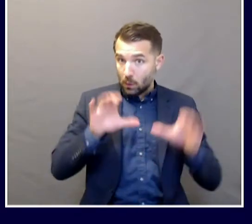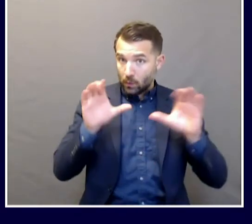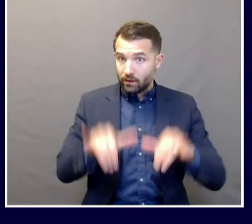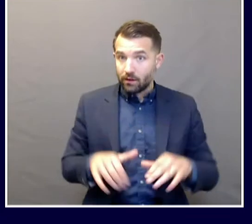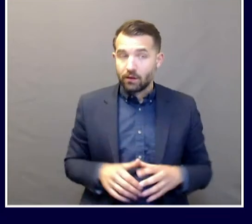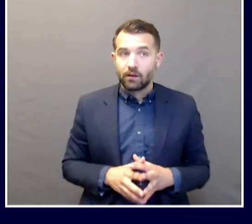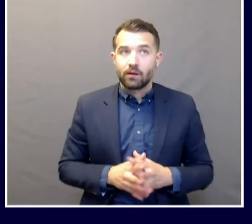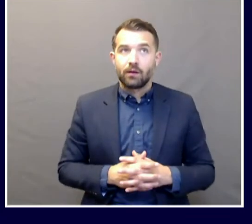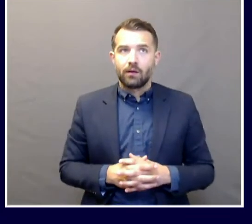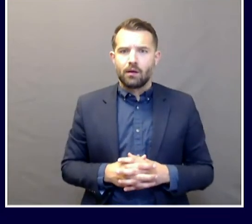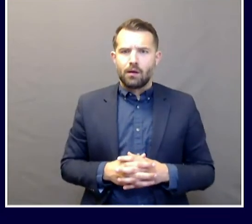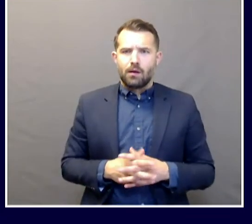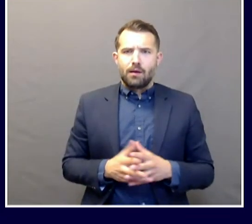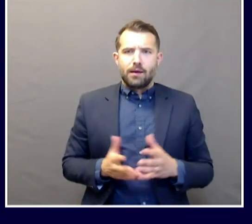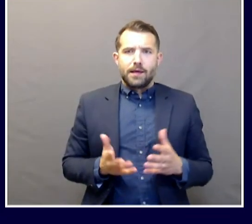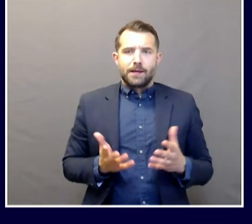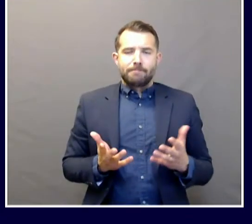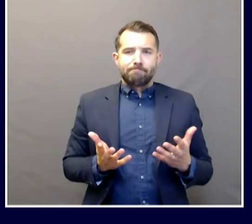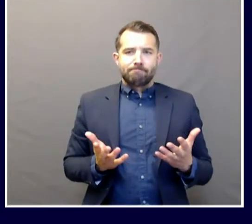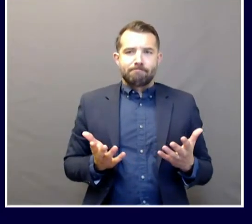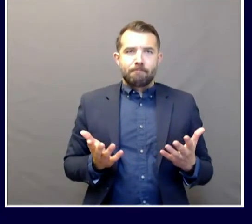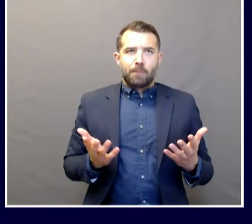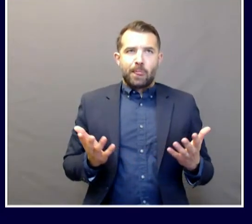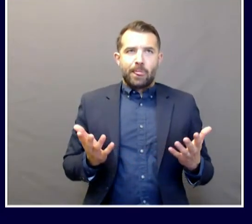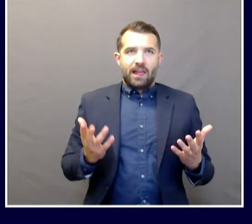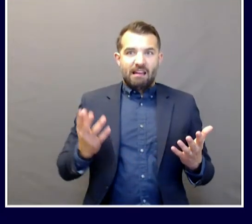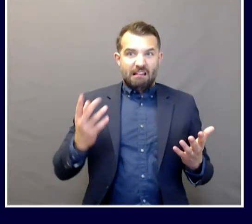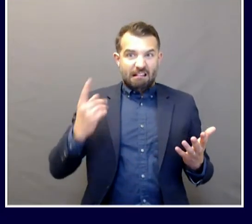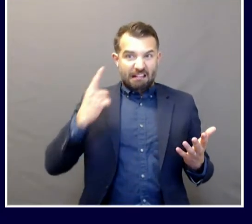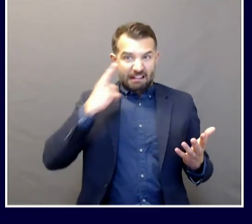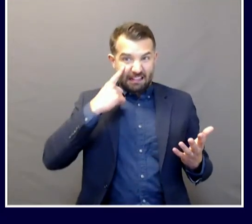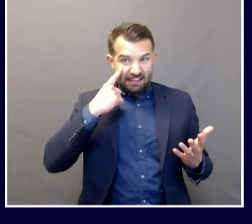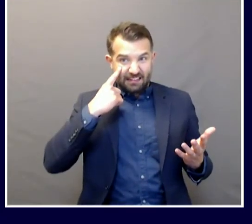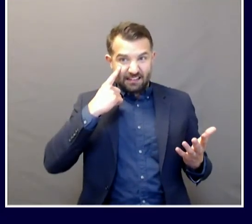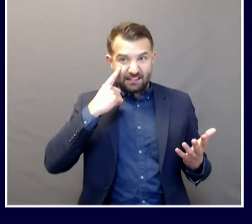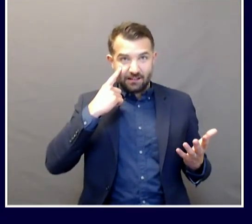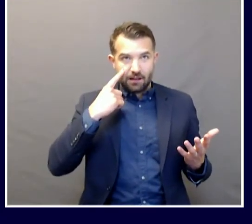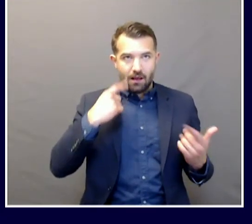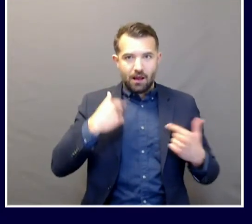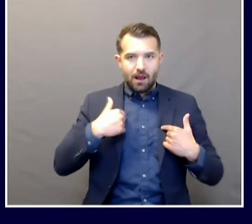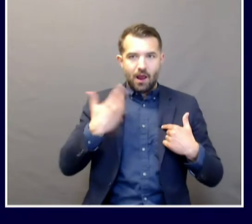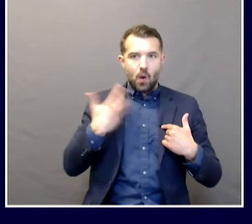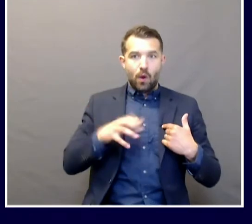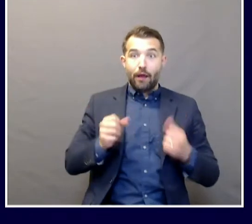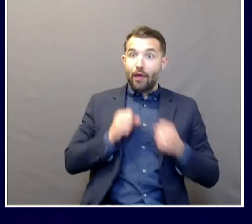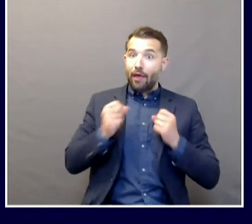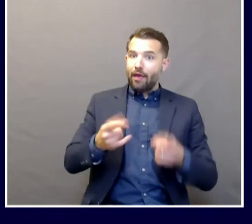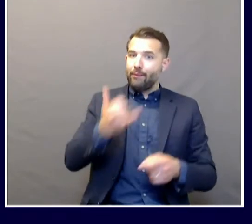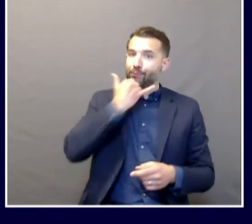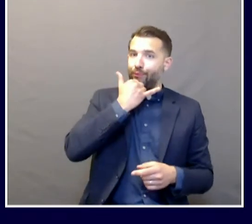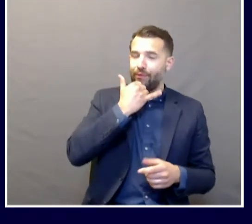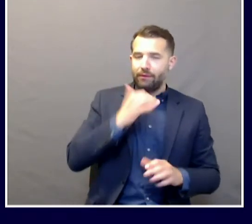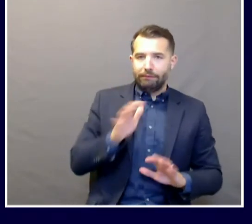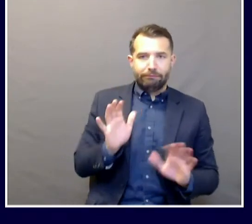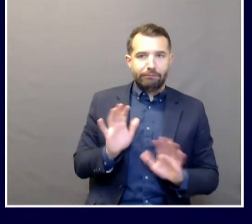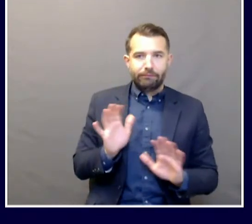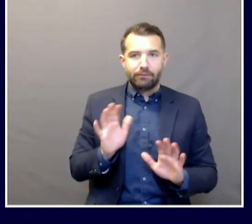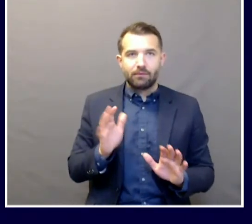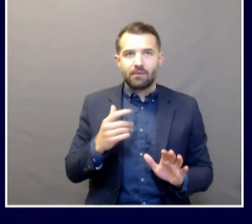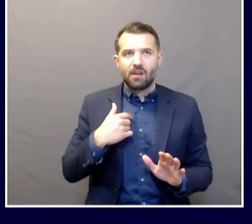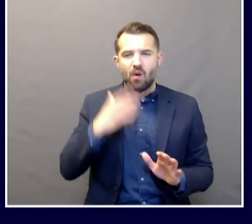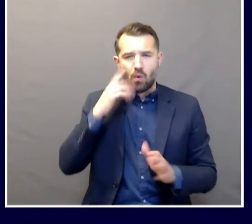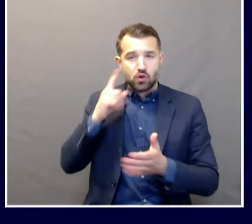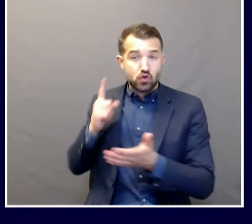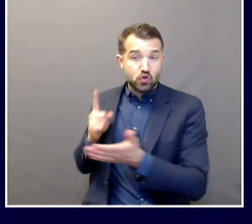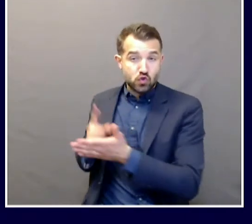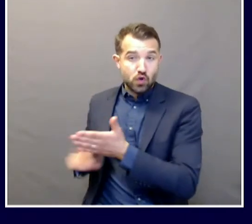just a first name and a phone number of one member of the party, just in case there were an outbreak